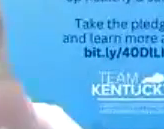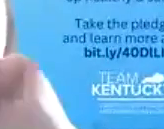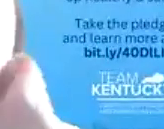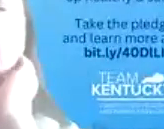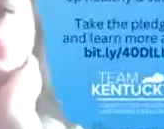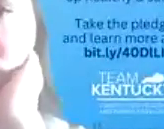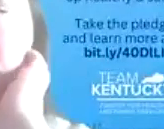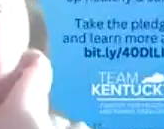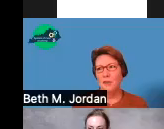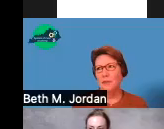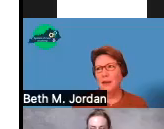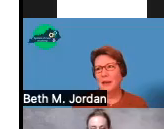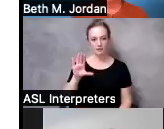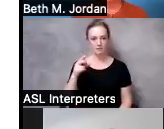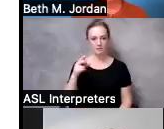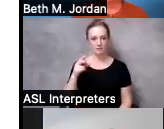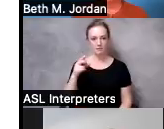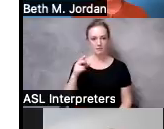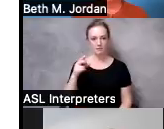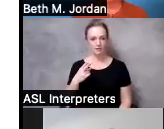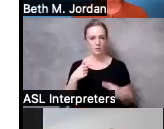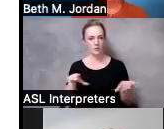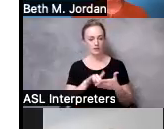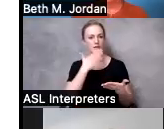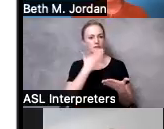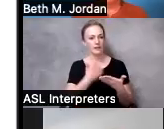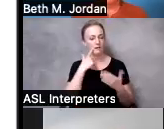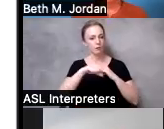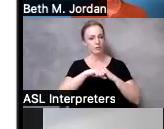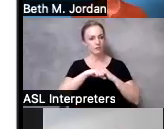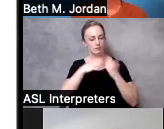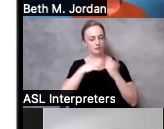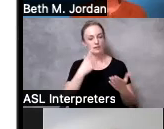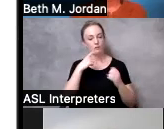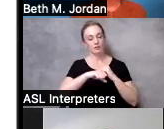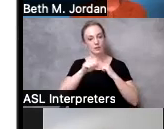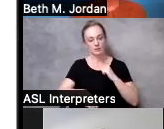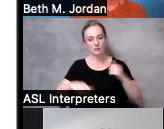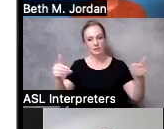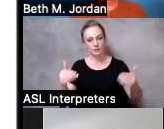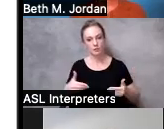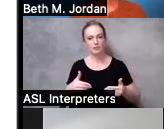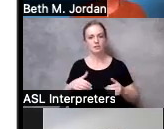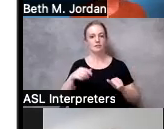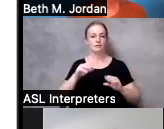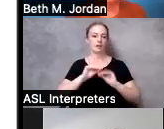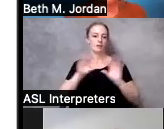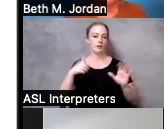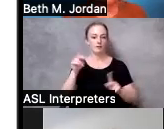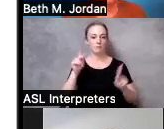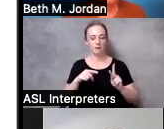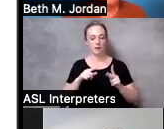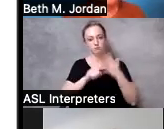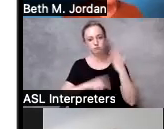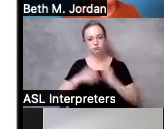While you're doing that, Lee, thank you for that extensive introduction. As you can tell, we have people with lots and lots of experience on our panel.